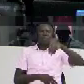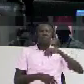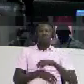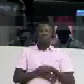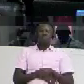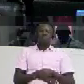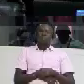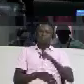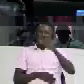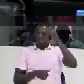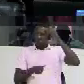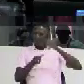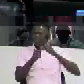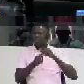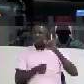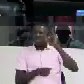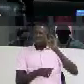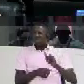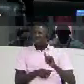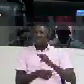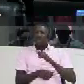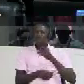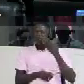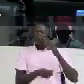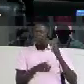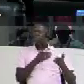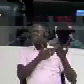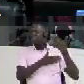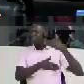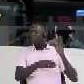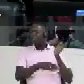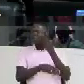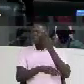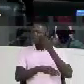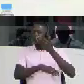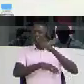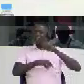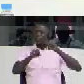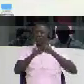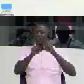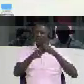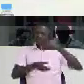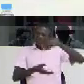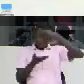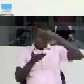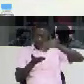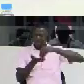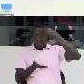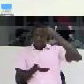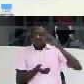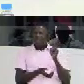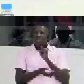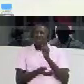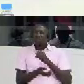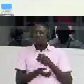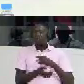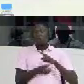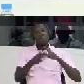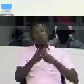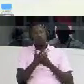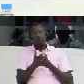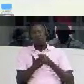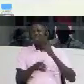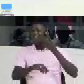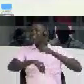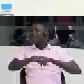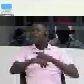went to Senegal to learn Arabic? fàttaliku nga at bi nga demee Sénégal pour jàng fa arab. Or perhaps how old you were? wala